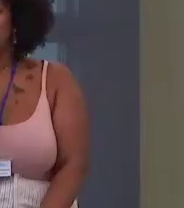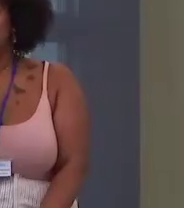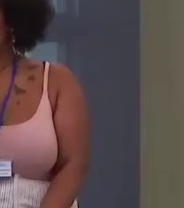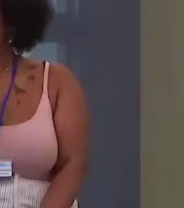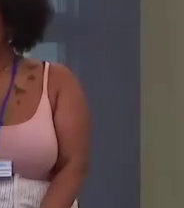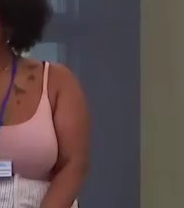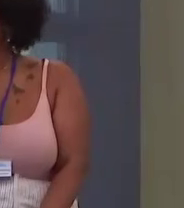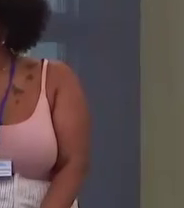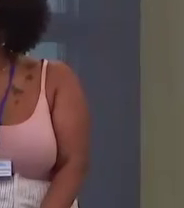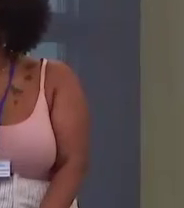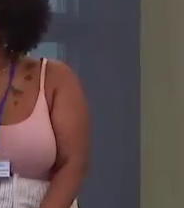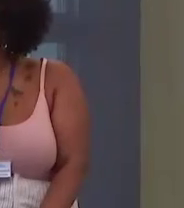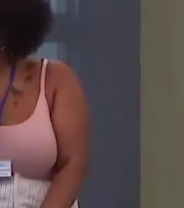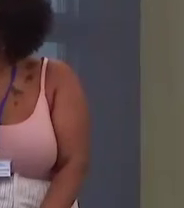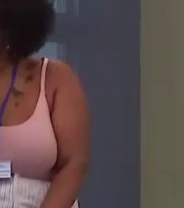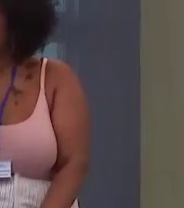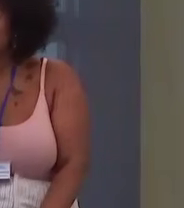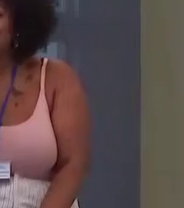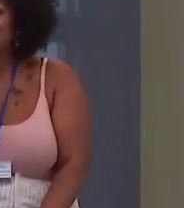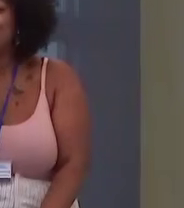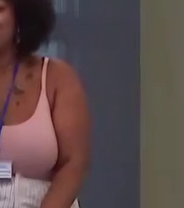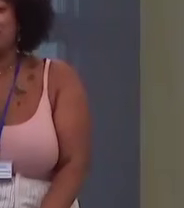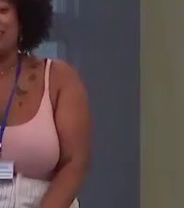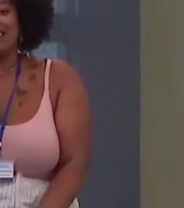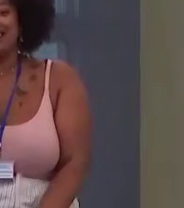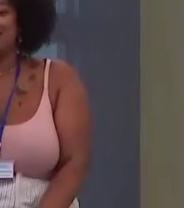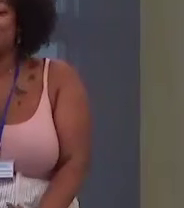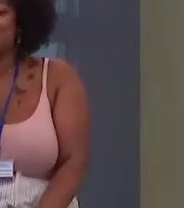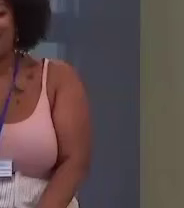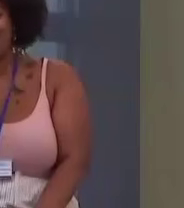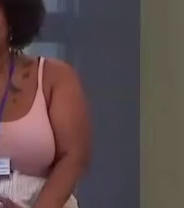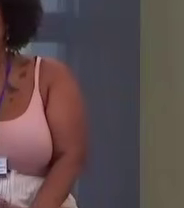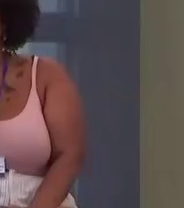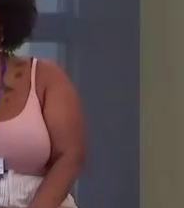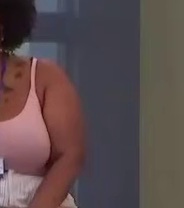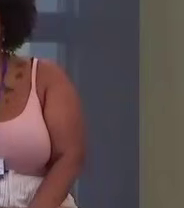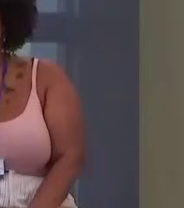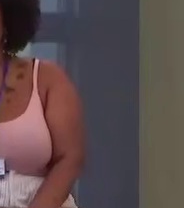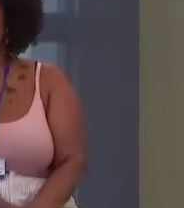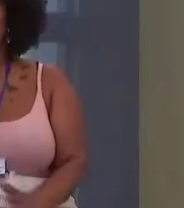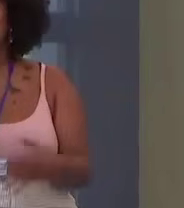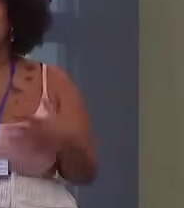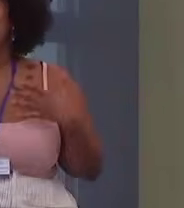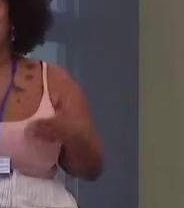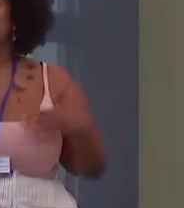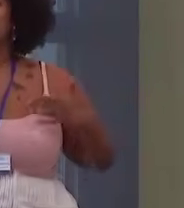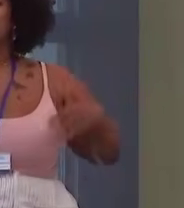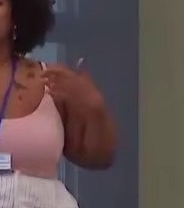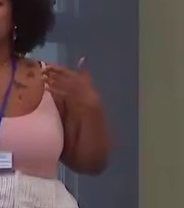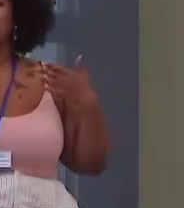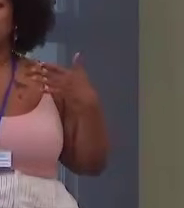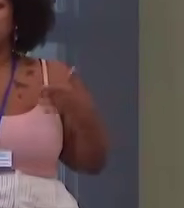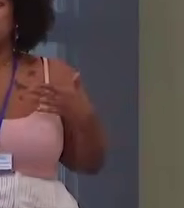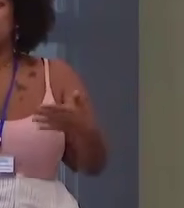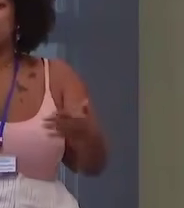In the era that we're in right now, it was like everybody is applying and getting turned down. So it might